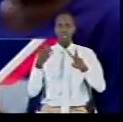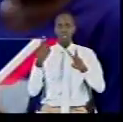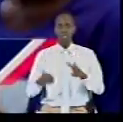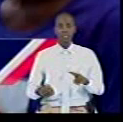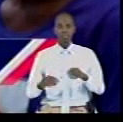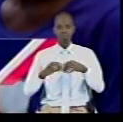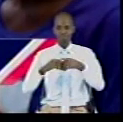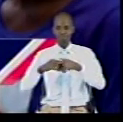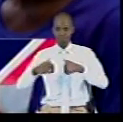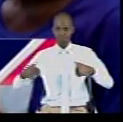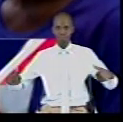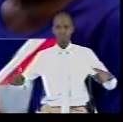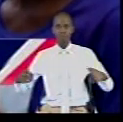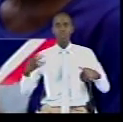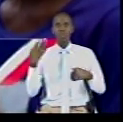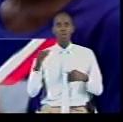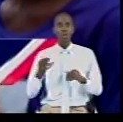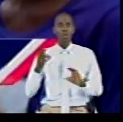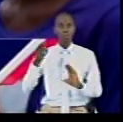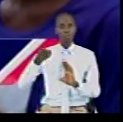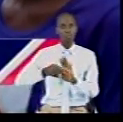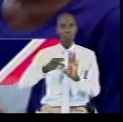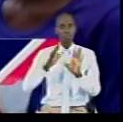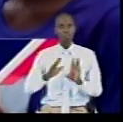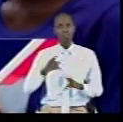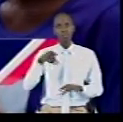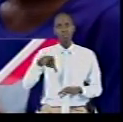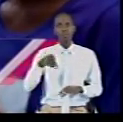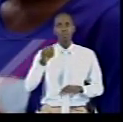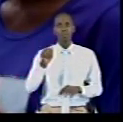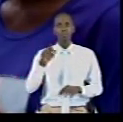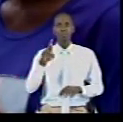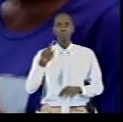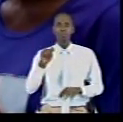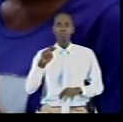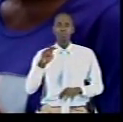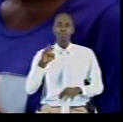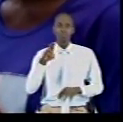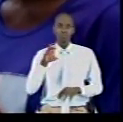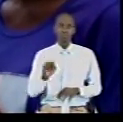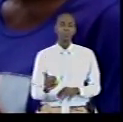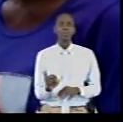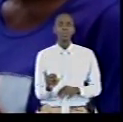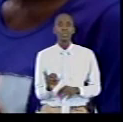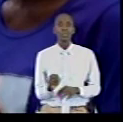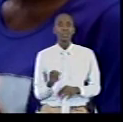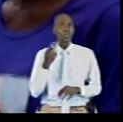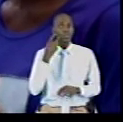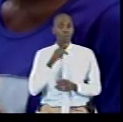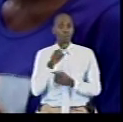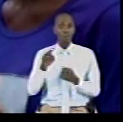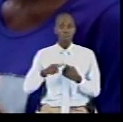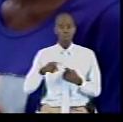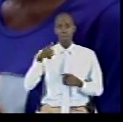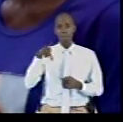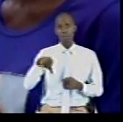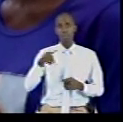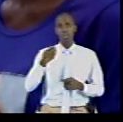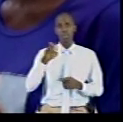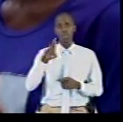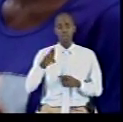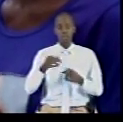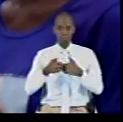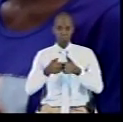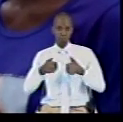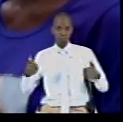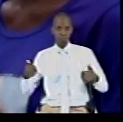partners shaking by fear. After Peter kind of dissembled and he went, he left